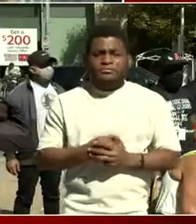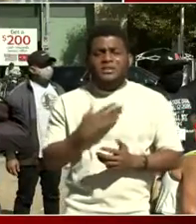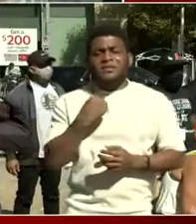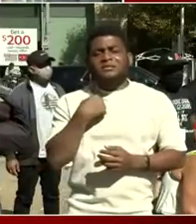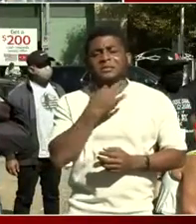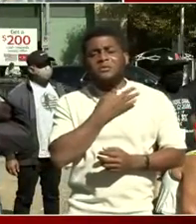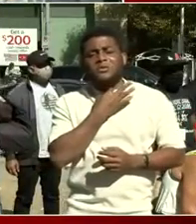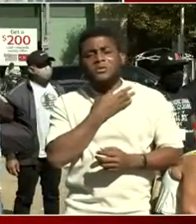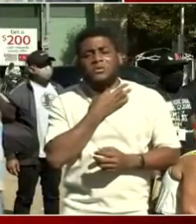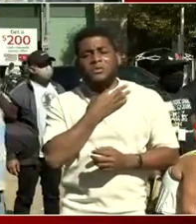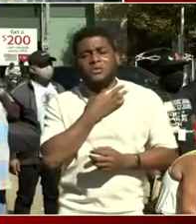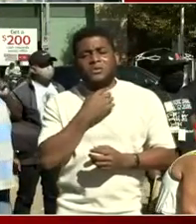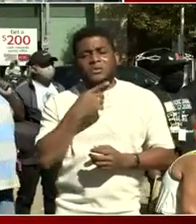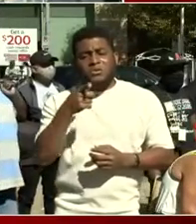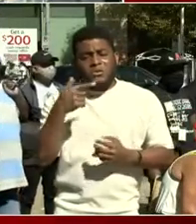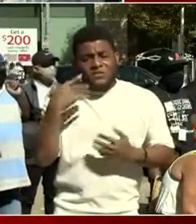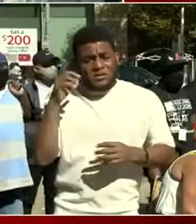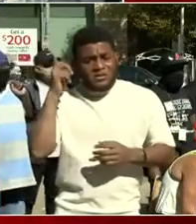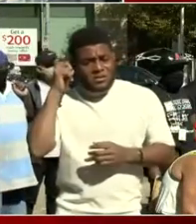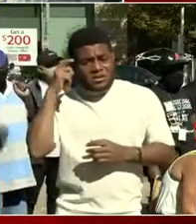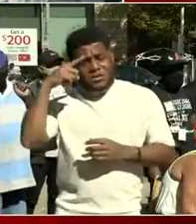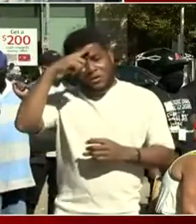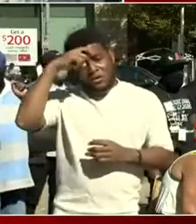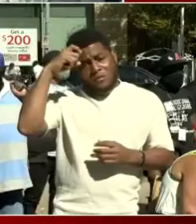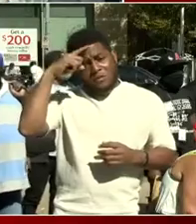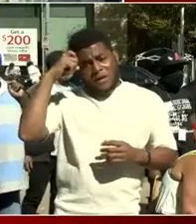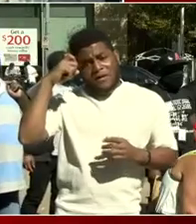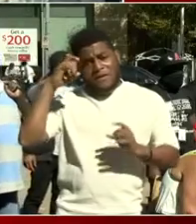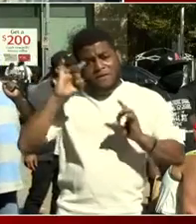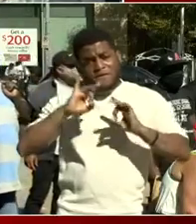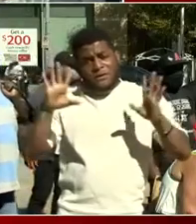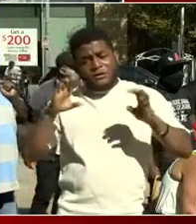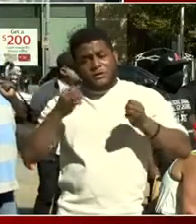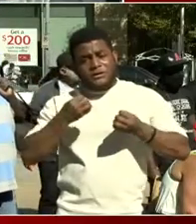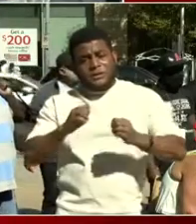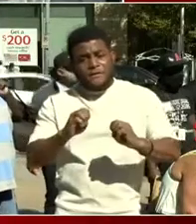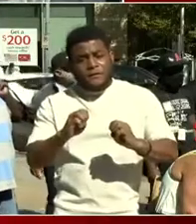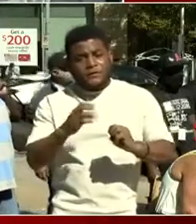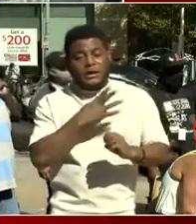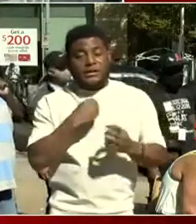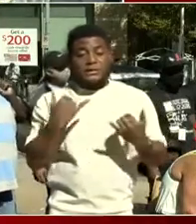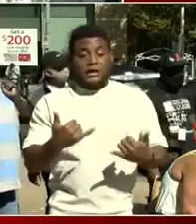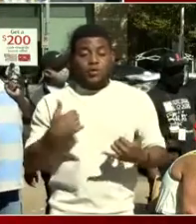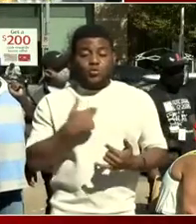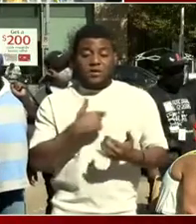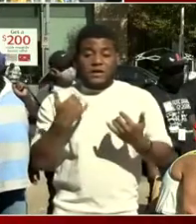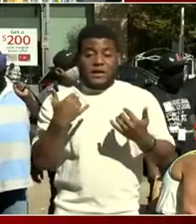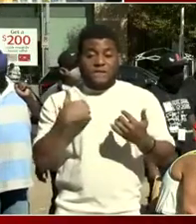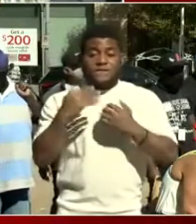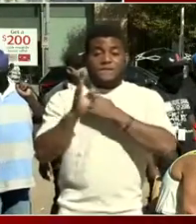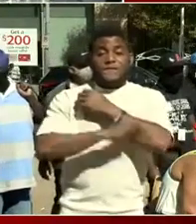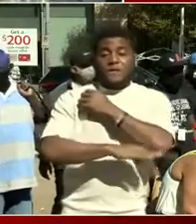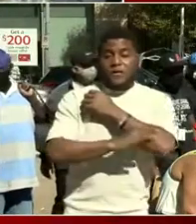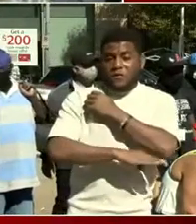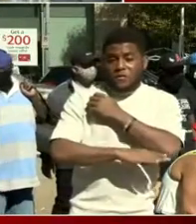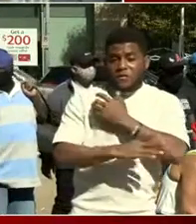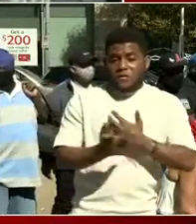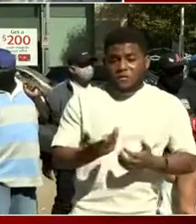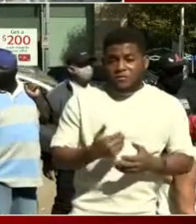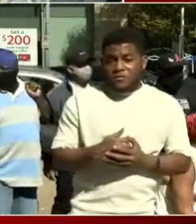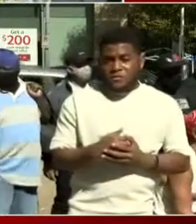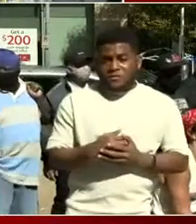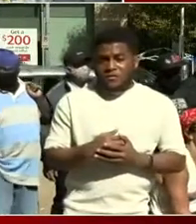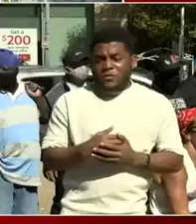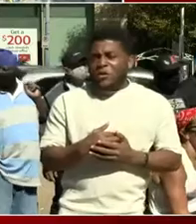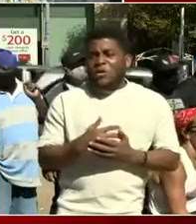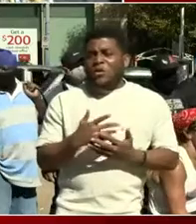heard of the summer crime initiative, and somebody told me you did it in 2019. I don't remember. I did. That. But what's the idea behind doing